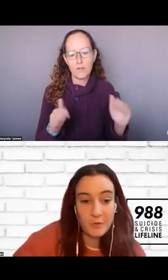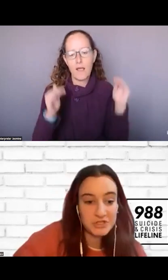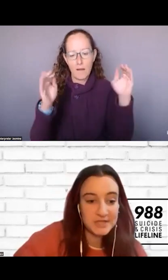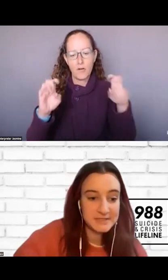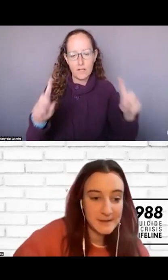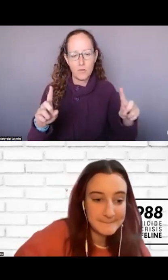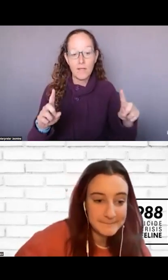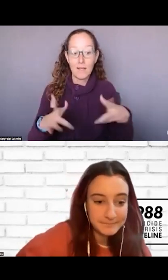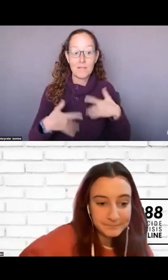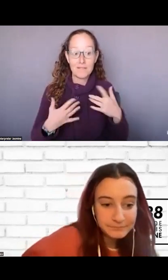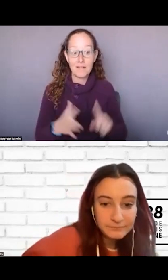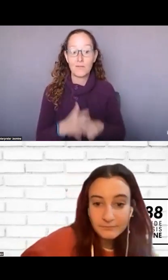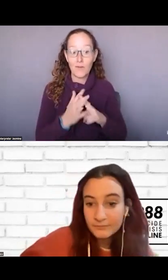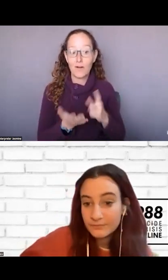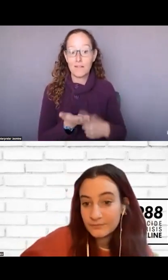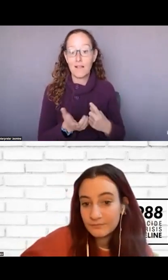over to questions.